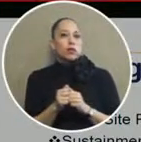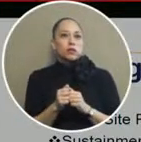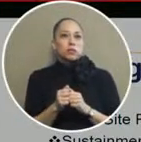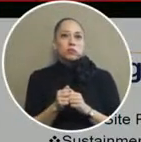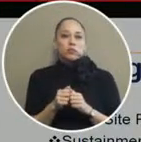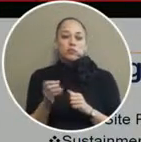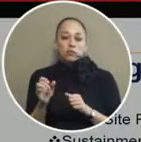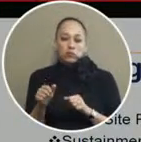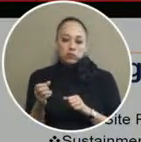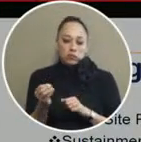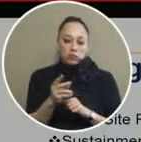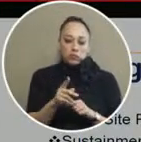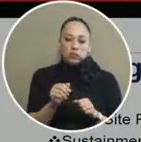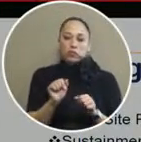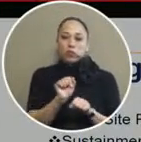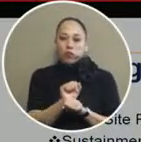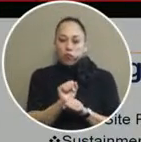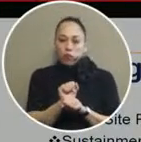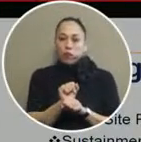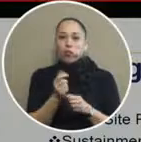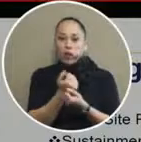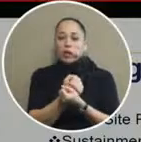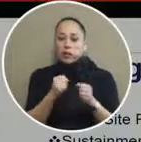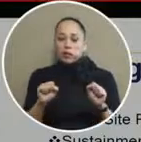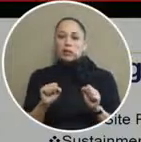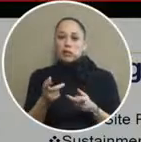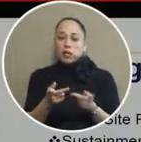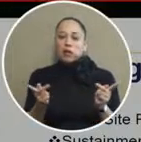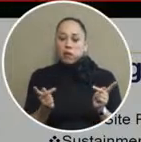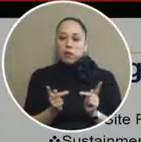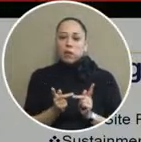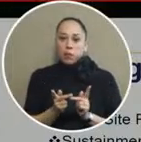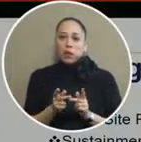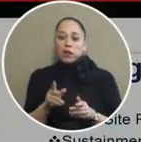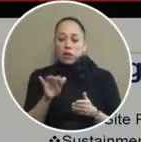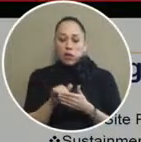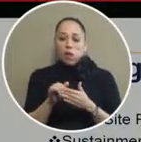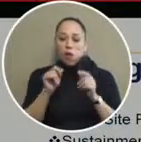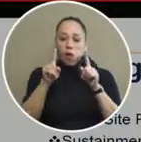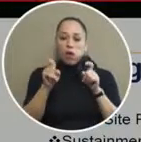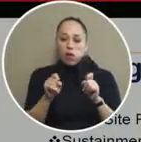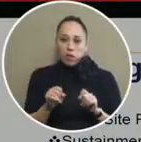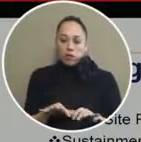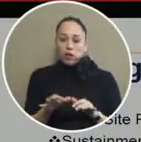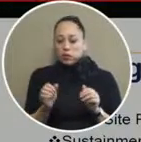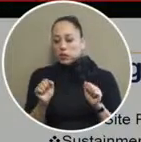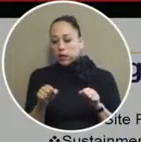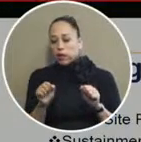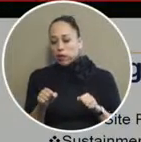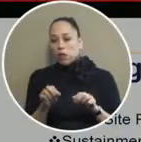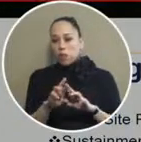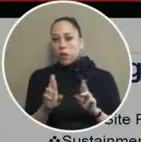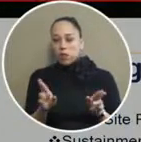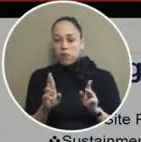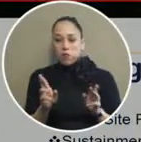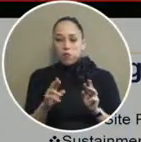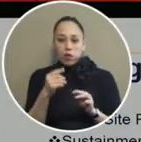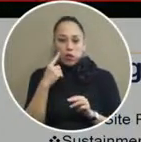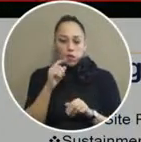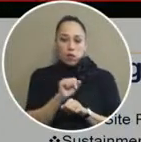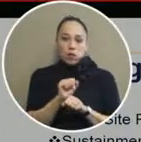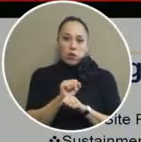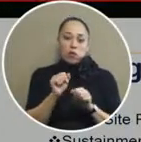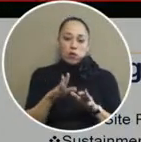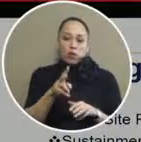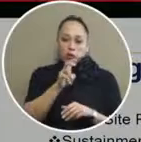that they're going back to a safe work environment. One of the ways to do that is to make this testing largely available for our employees